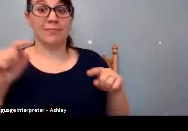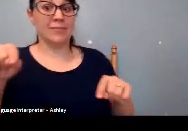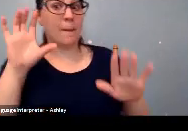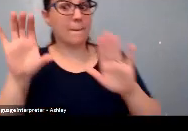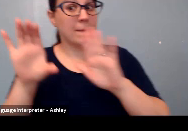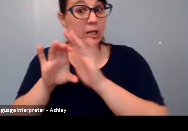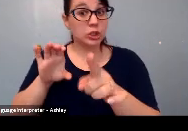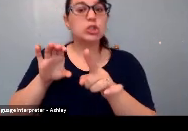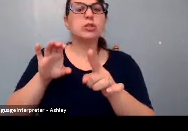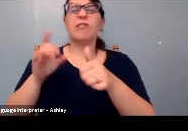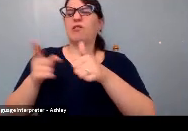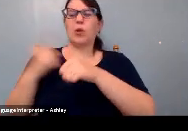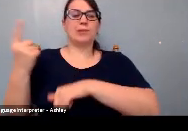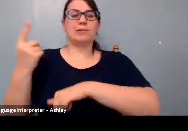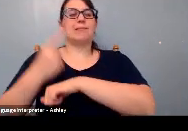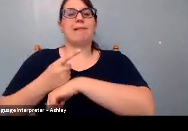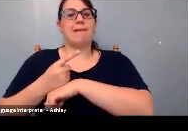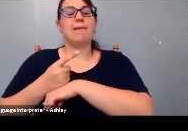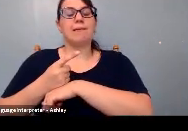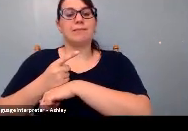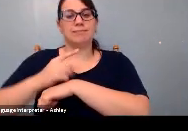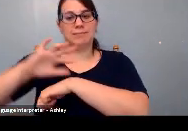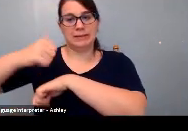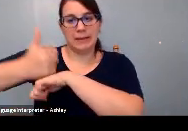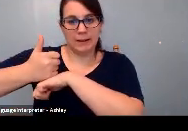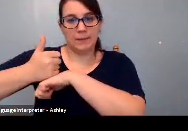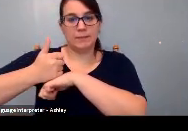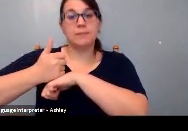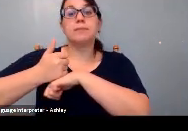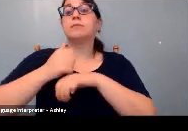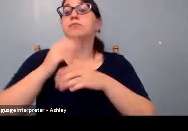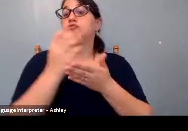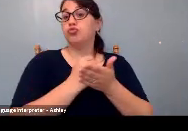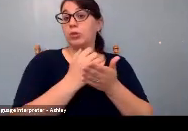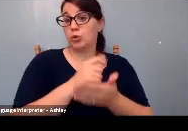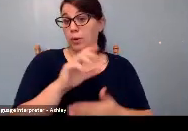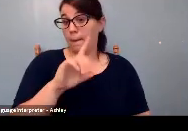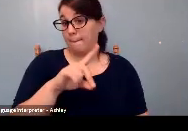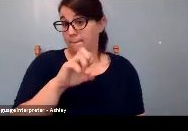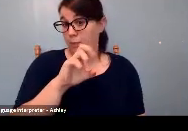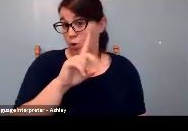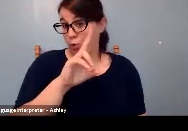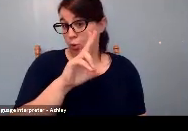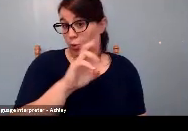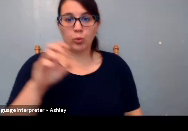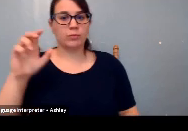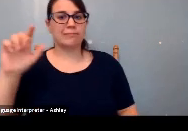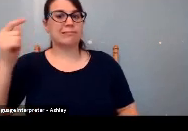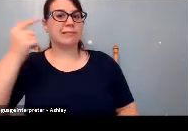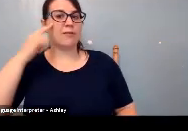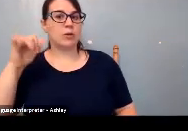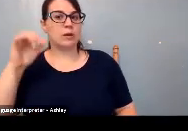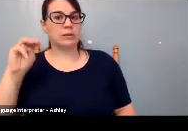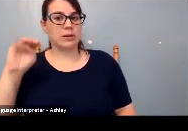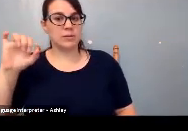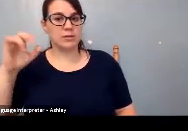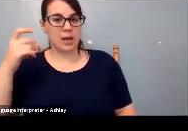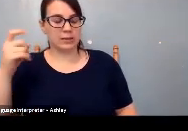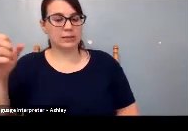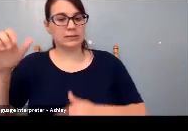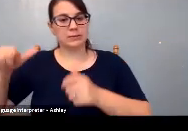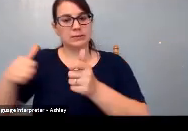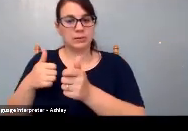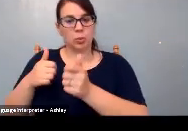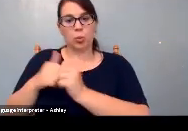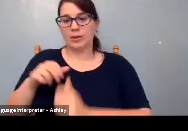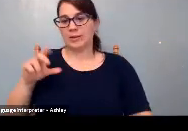and Governor Jim Justice is standing next to Denise Campbell. She is a parent and a former delegate from